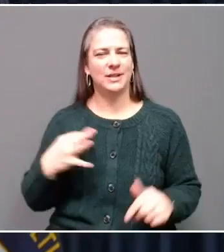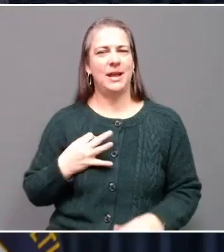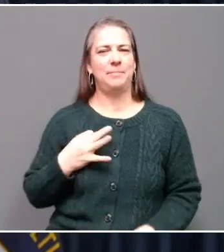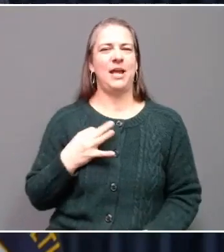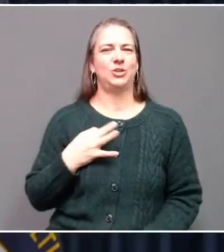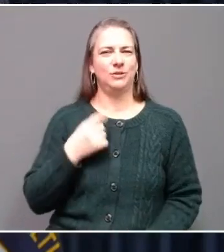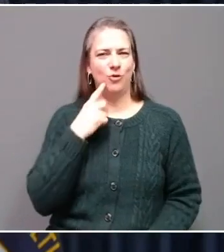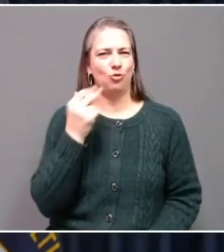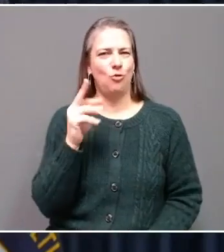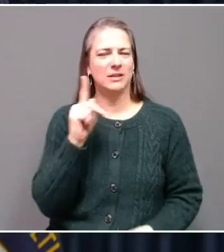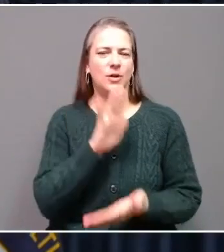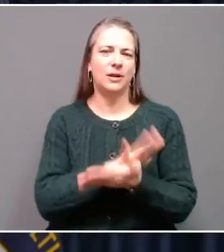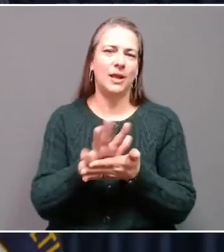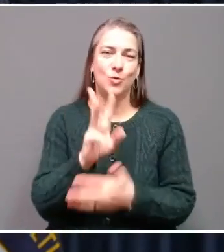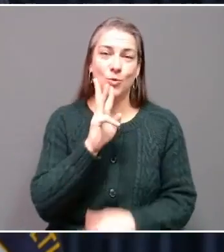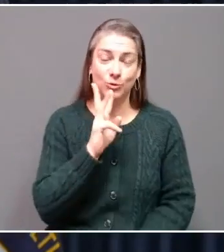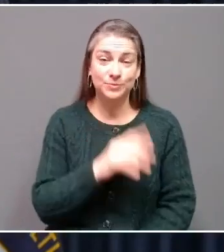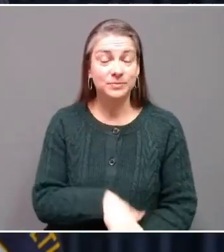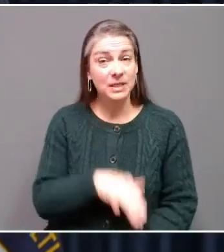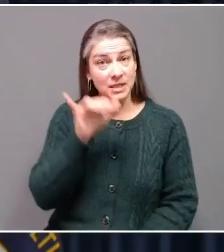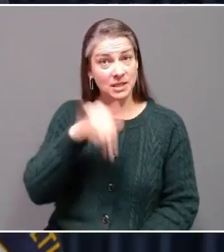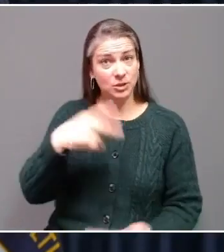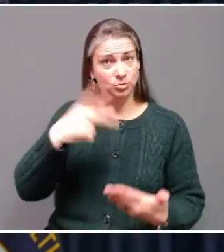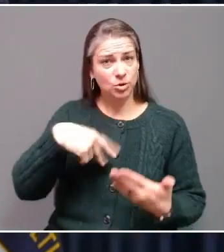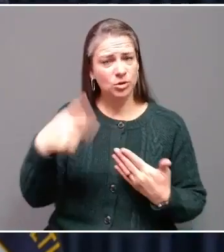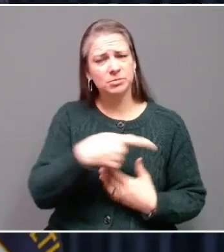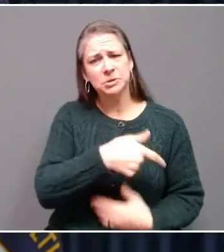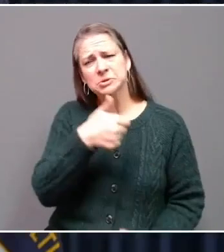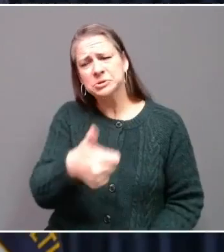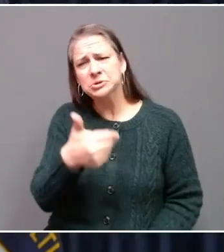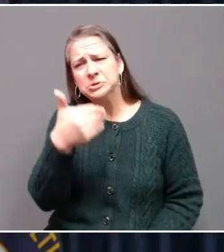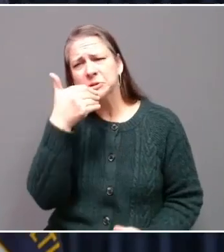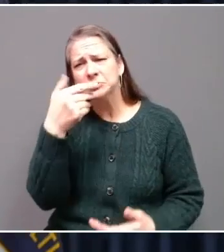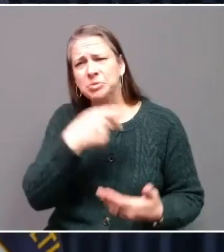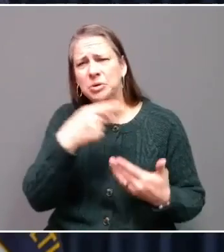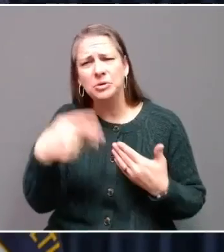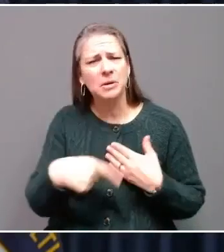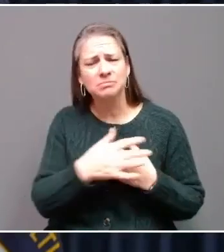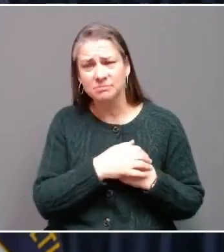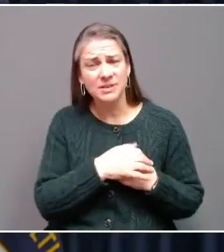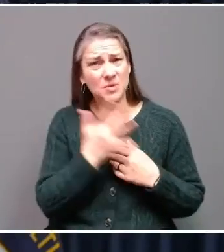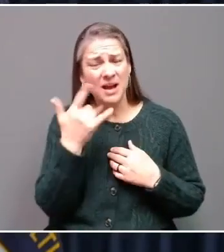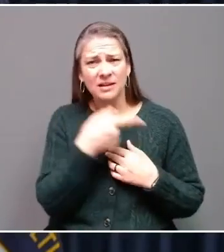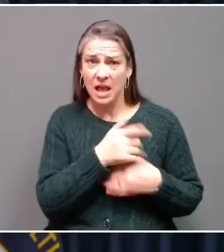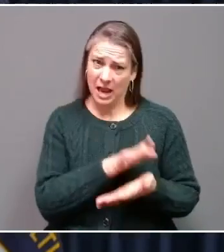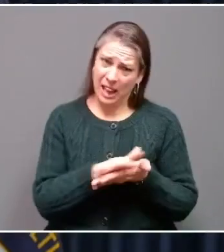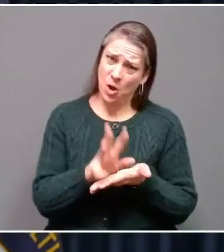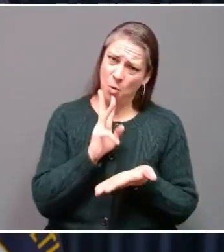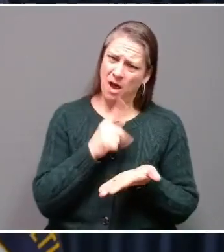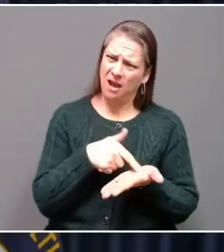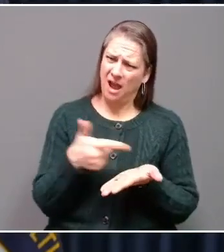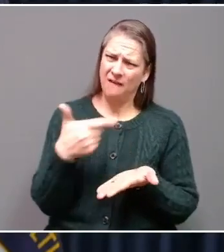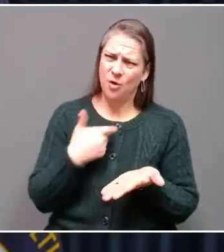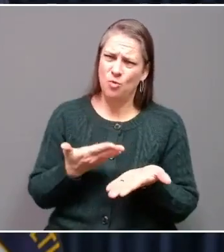Water program is a good program created in a good way. It's a good program because clean drinking water is a basic human right. And in just about